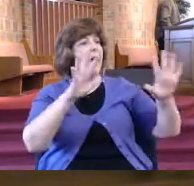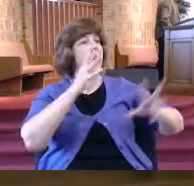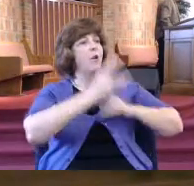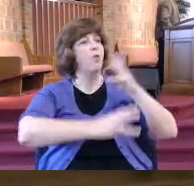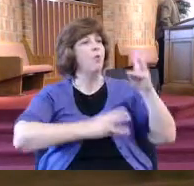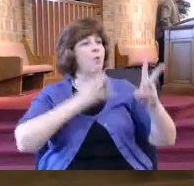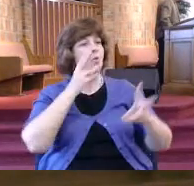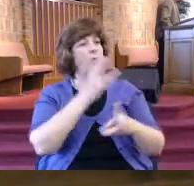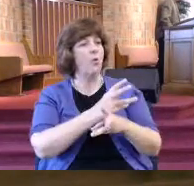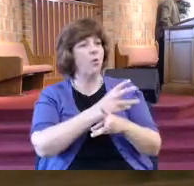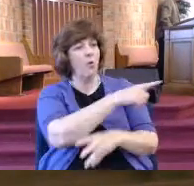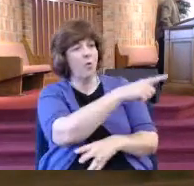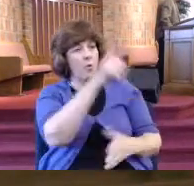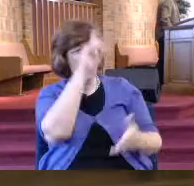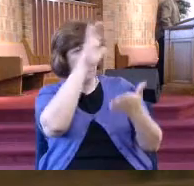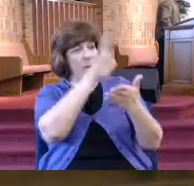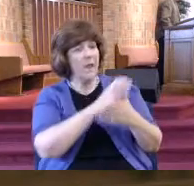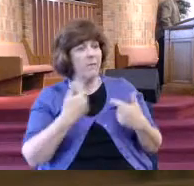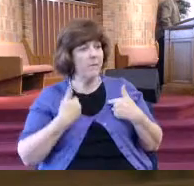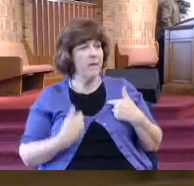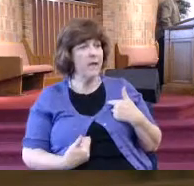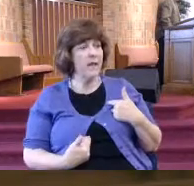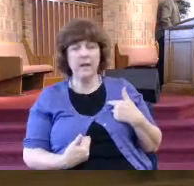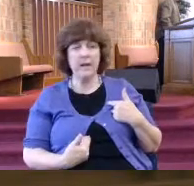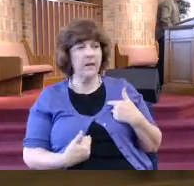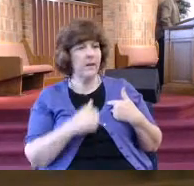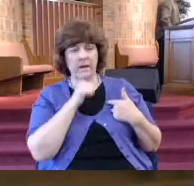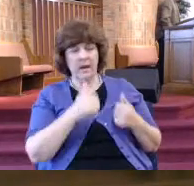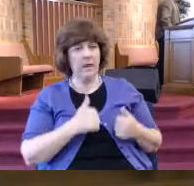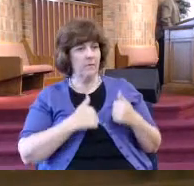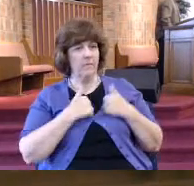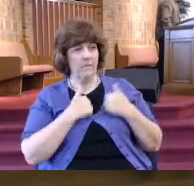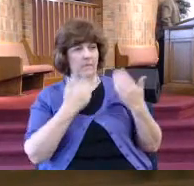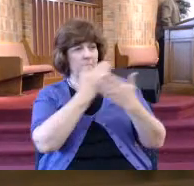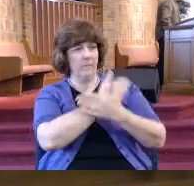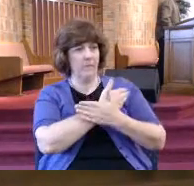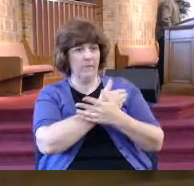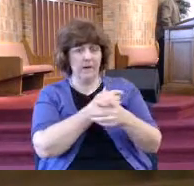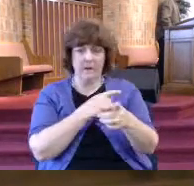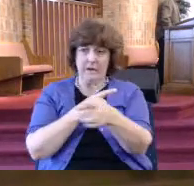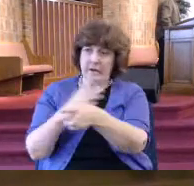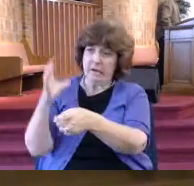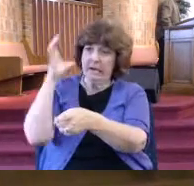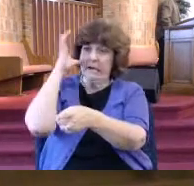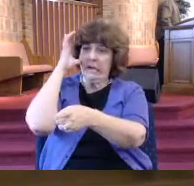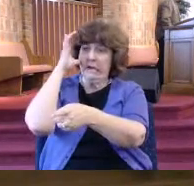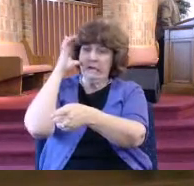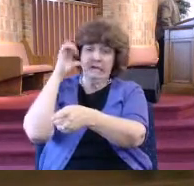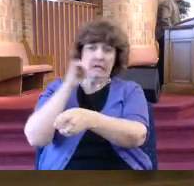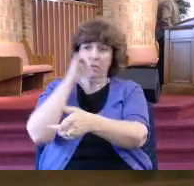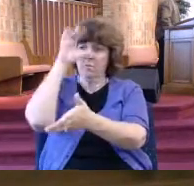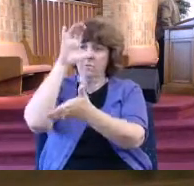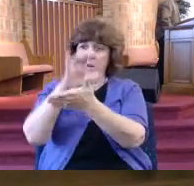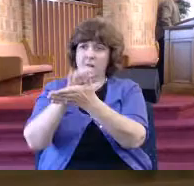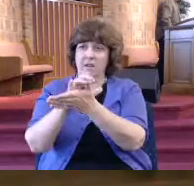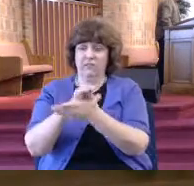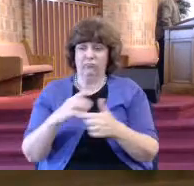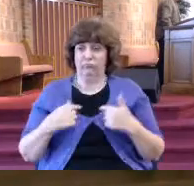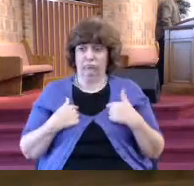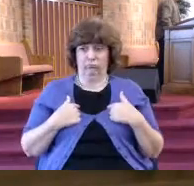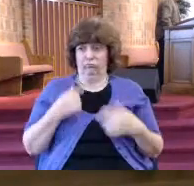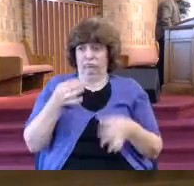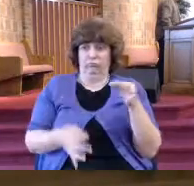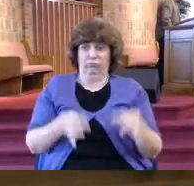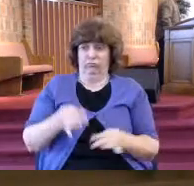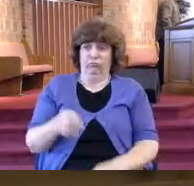in me should not abide in darkness. And if anyone hears my words and does not believe, I do not judge him, for I did not come